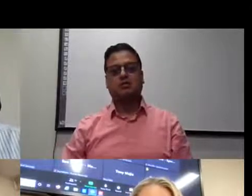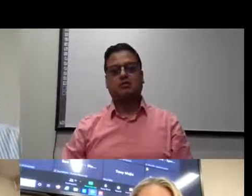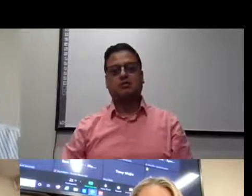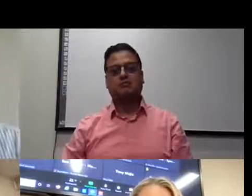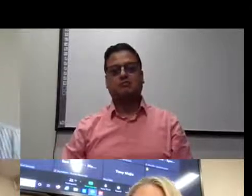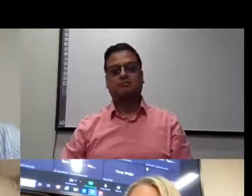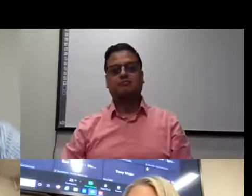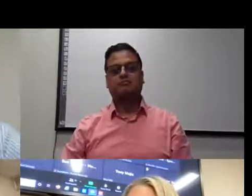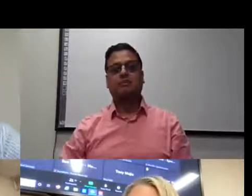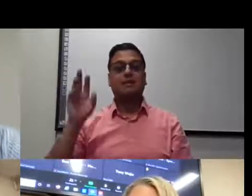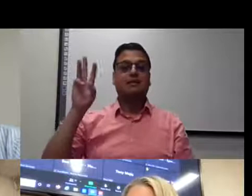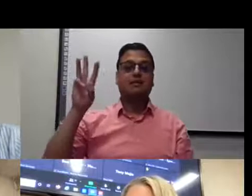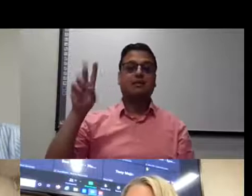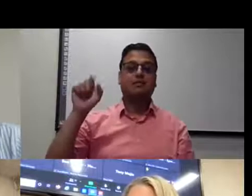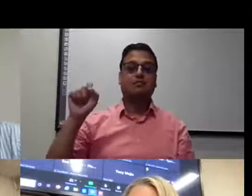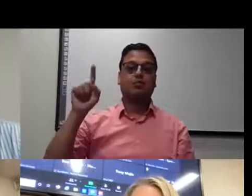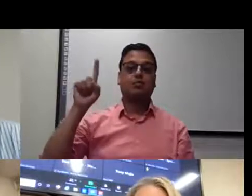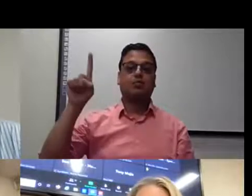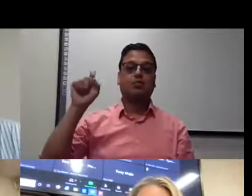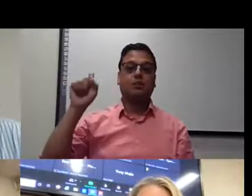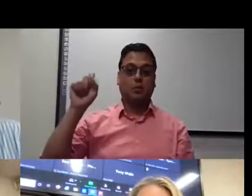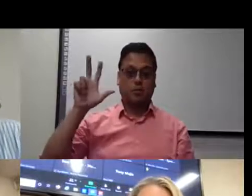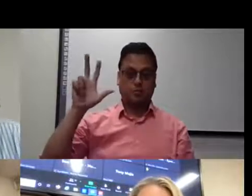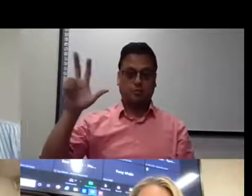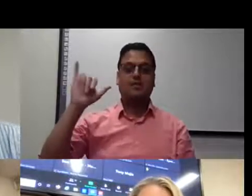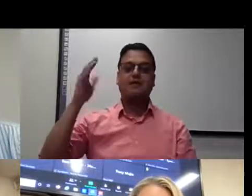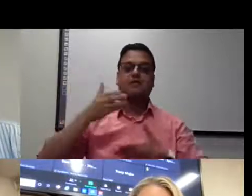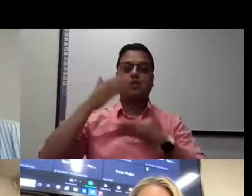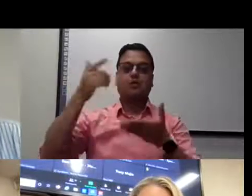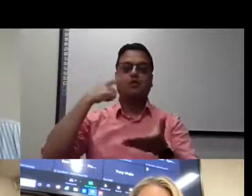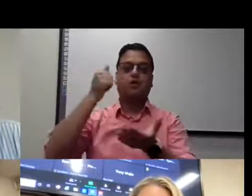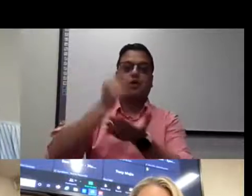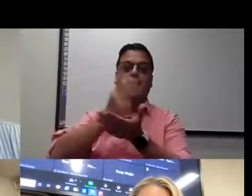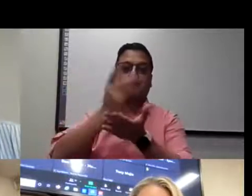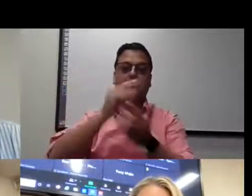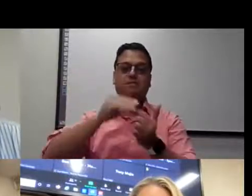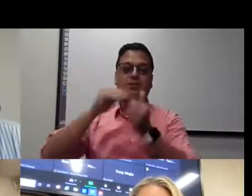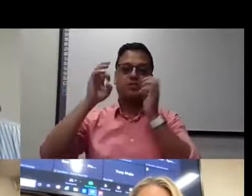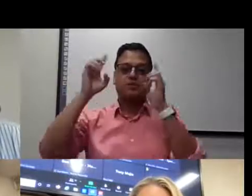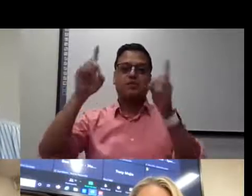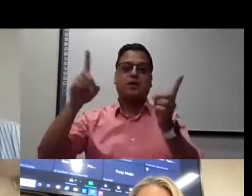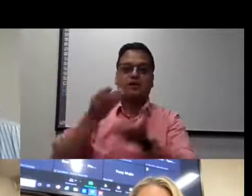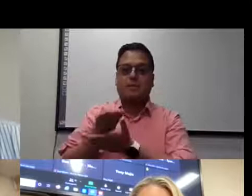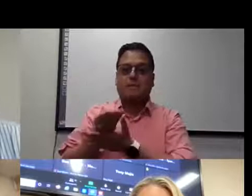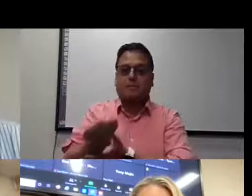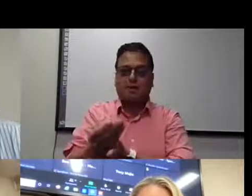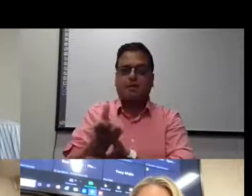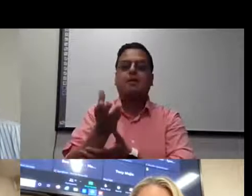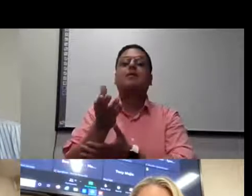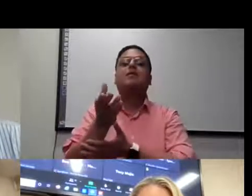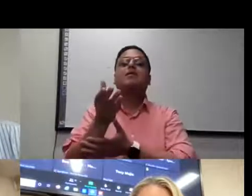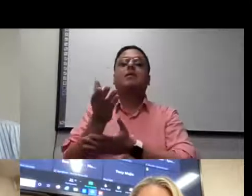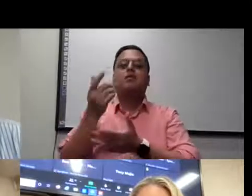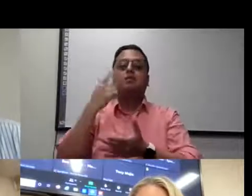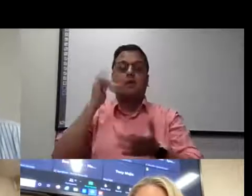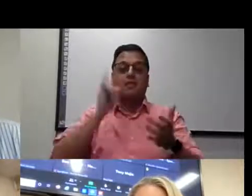So item 6.1.3 is the recommendation for approval of a special education settlement agreement. In this case, the student